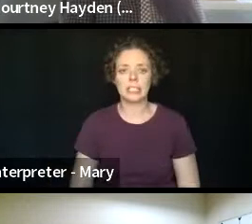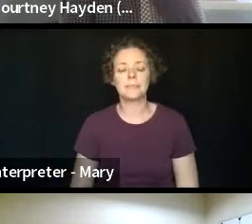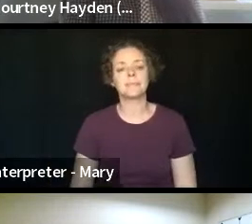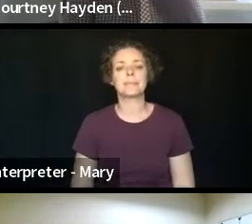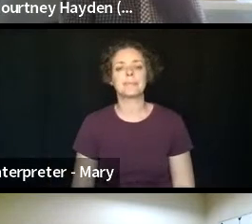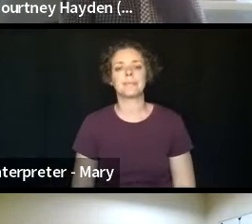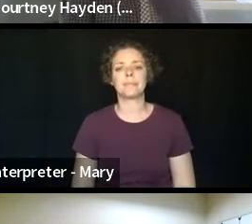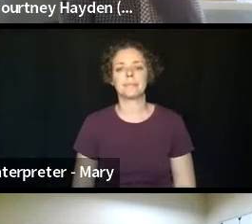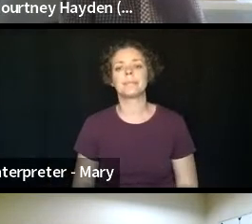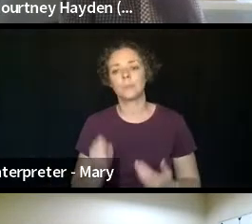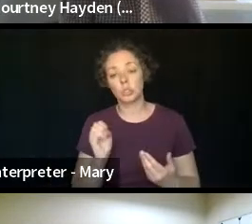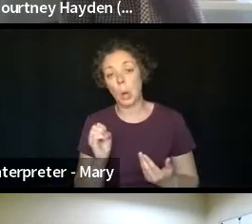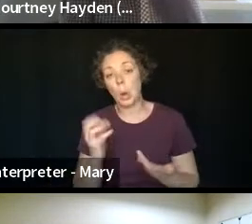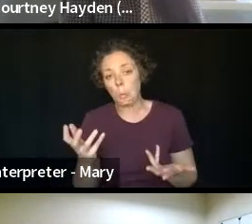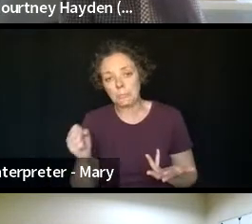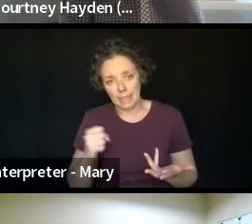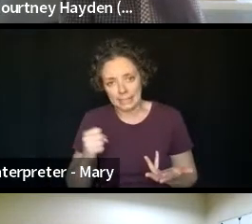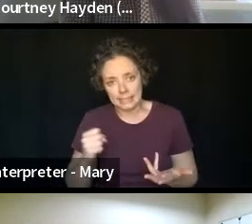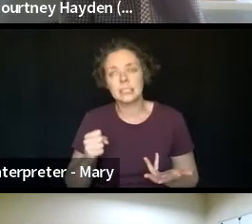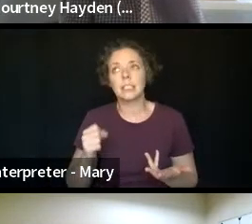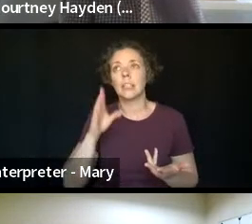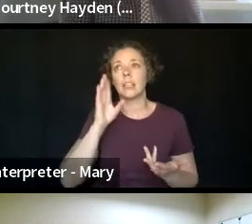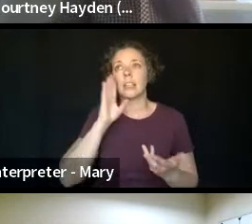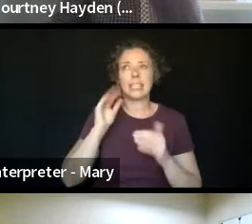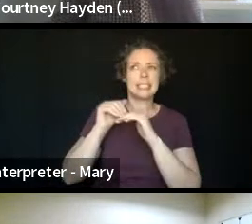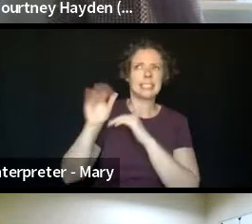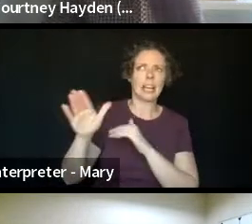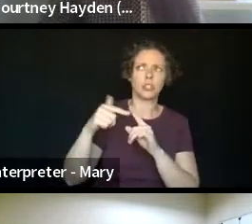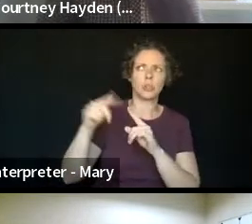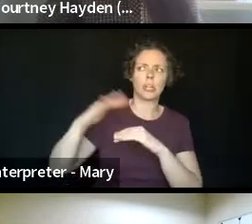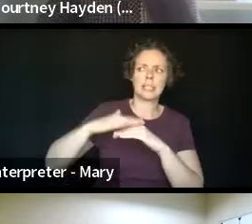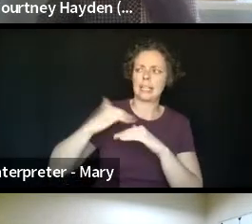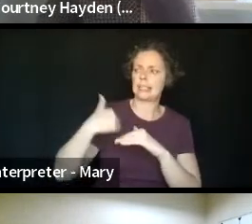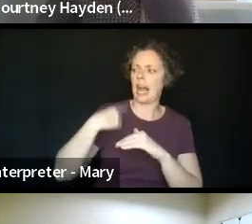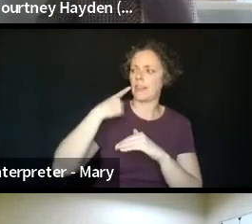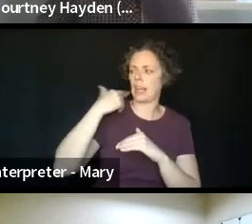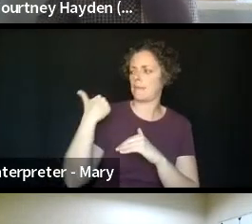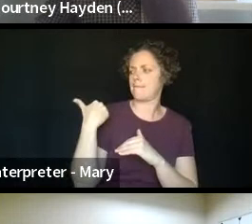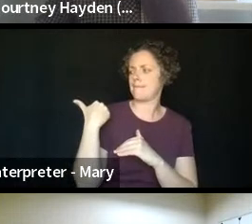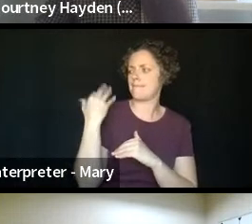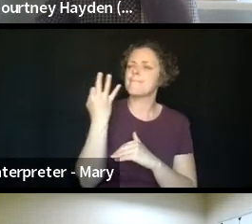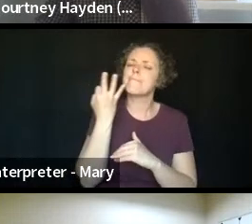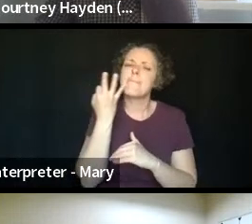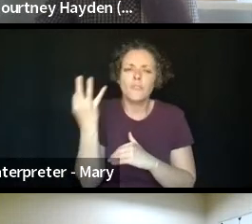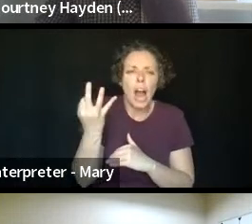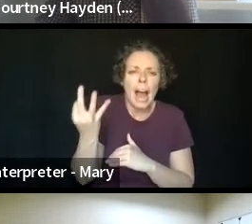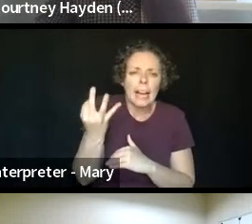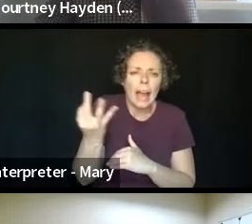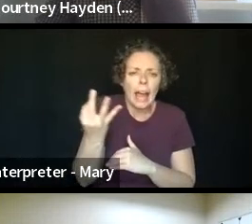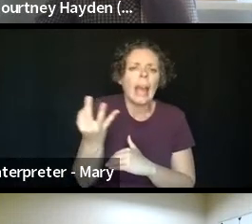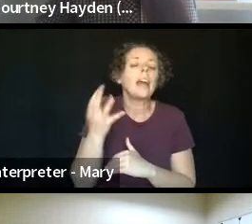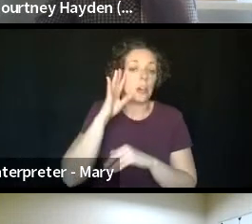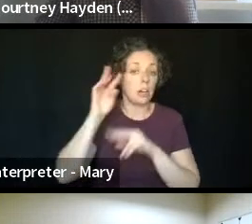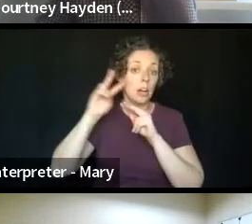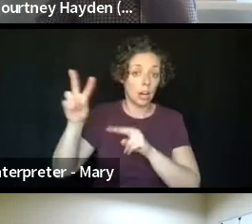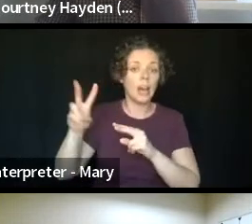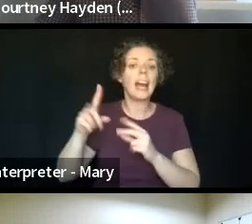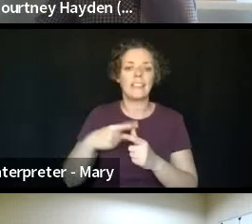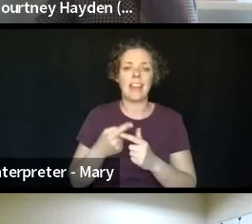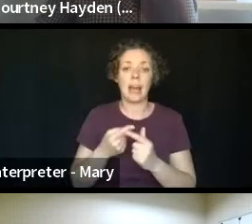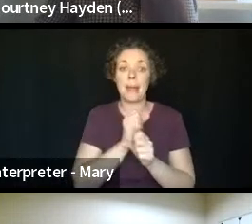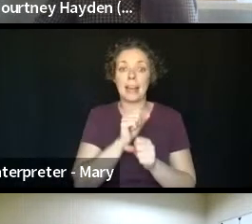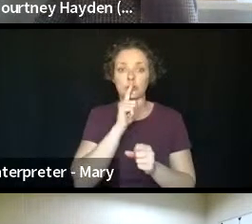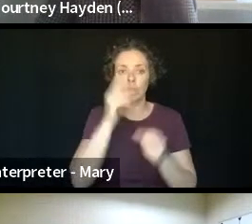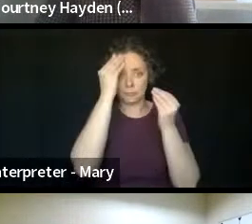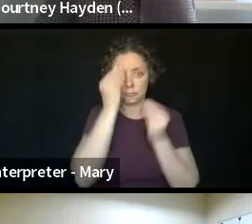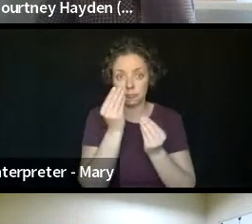that. So yes, it was sent to her desk on Friday. So we will keep an eye on that one and keep you guys updated as we